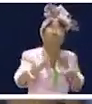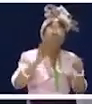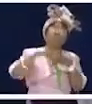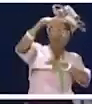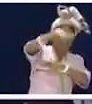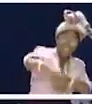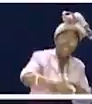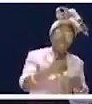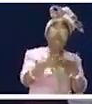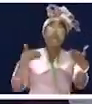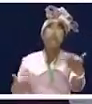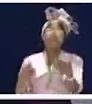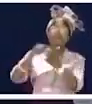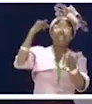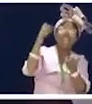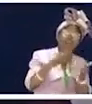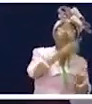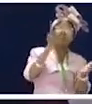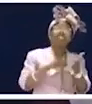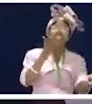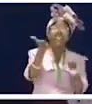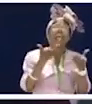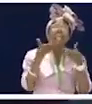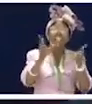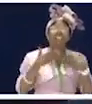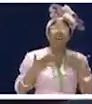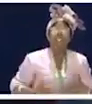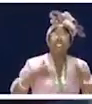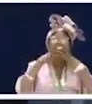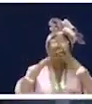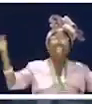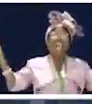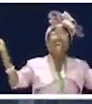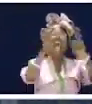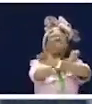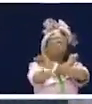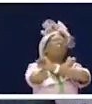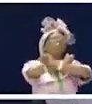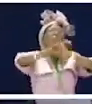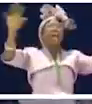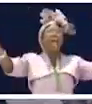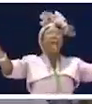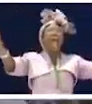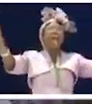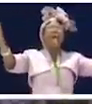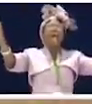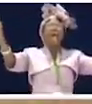tonight before the end of this service. Let somebody shout hallelujah.